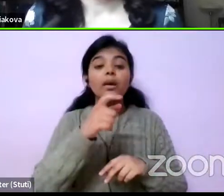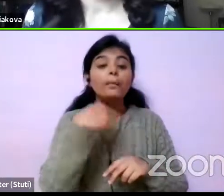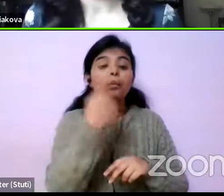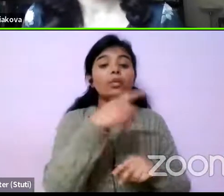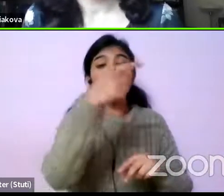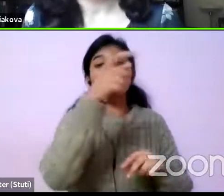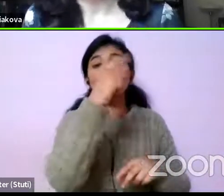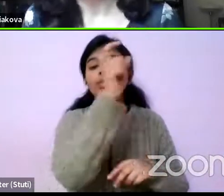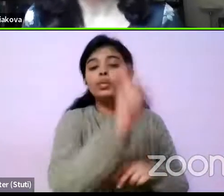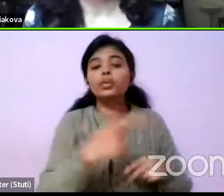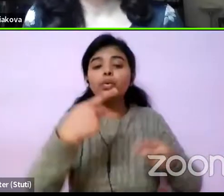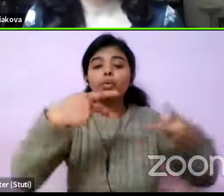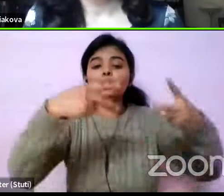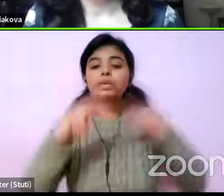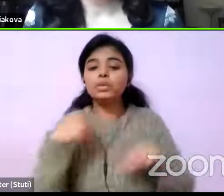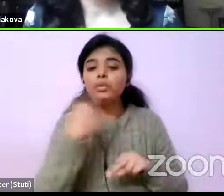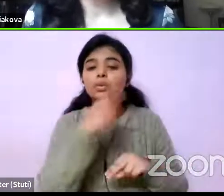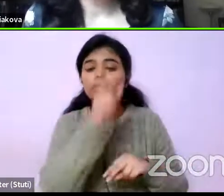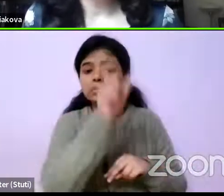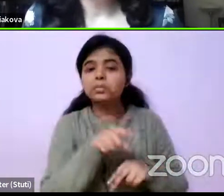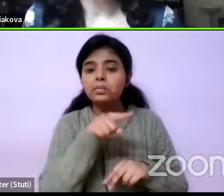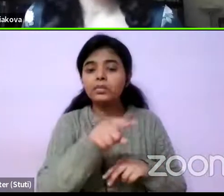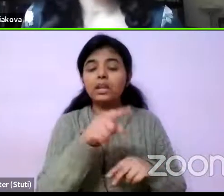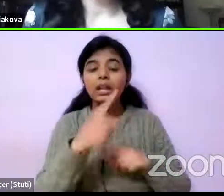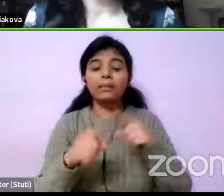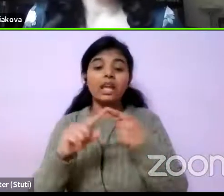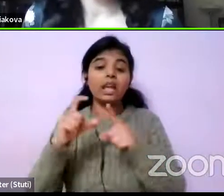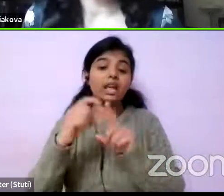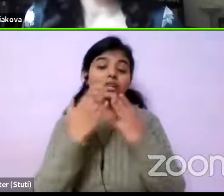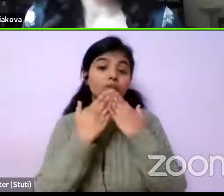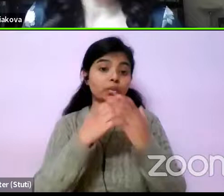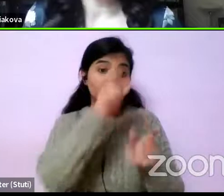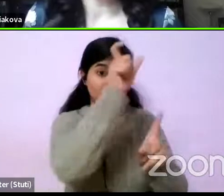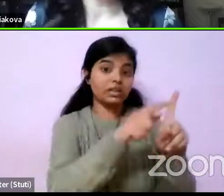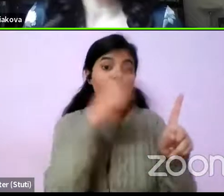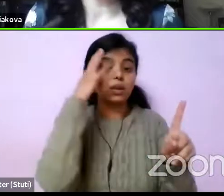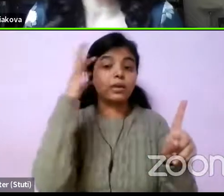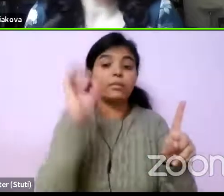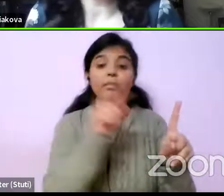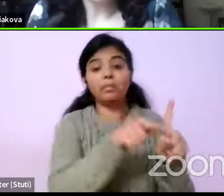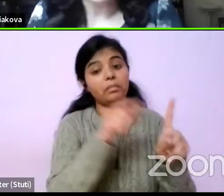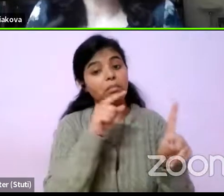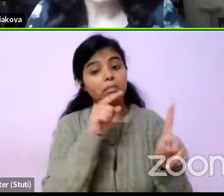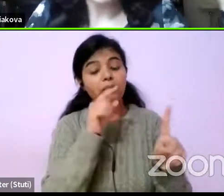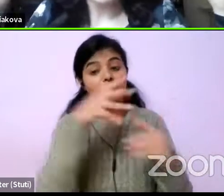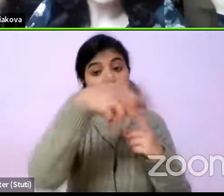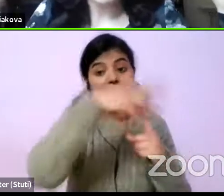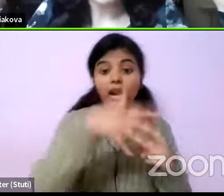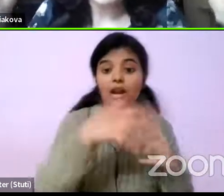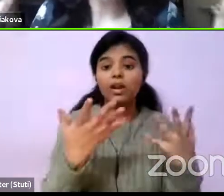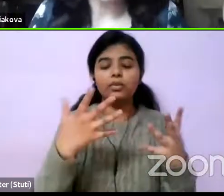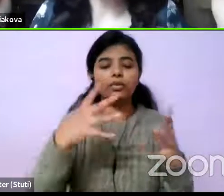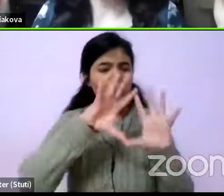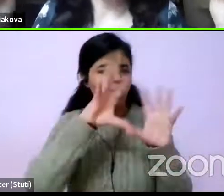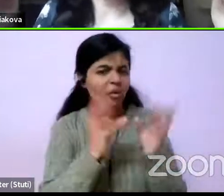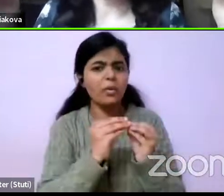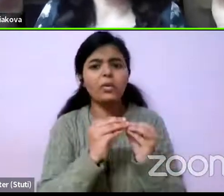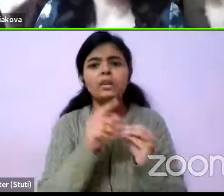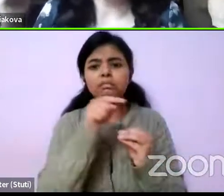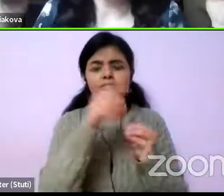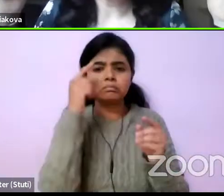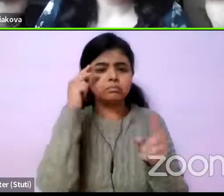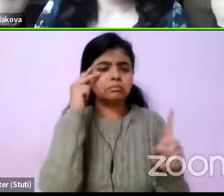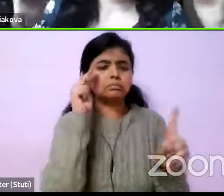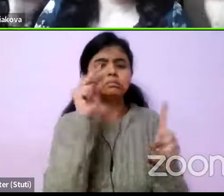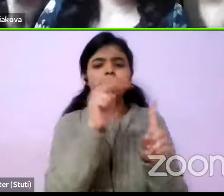sort of, not just the gender, but also what sort of education they have is very, very important. And that's, again, why we need to be more mindful of these